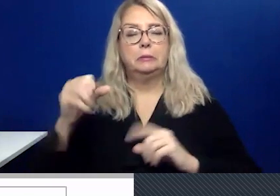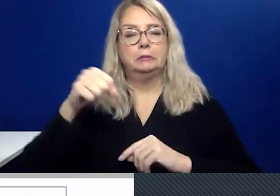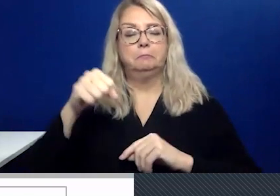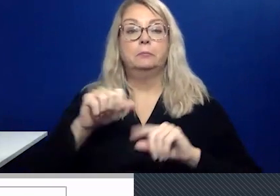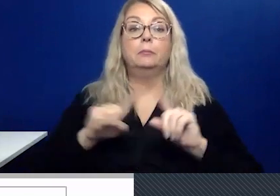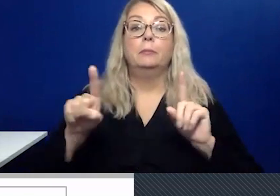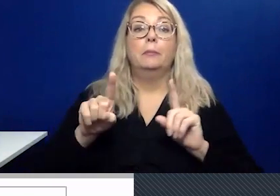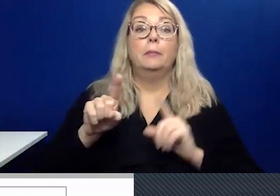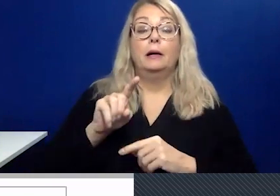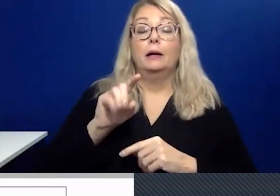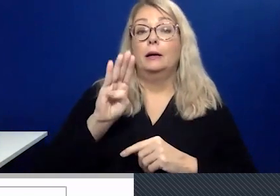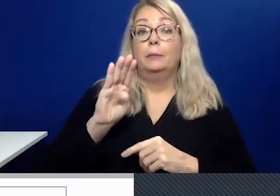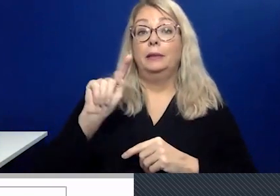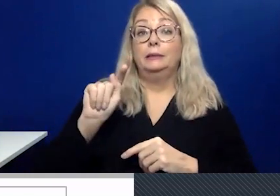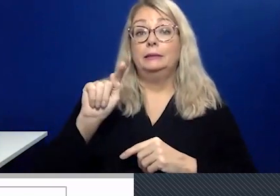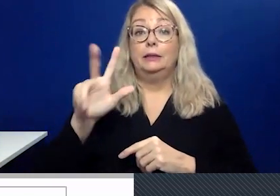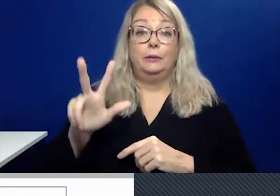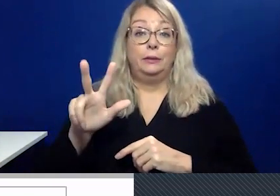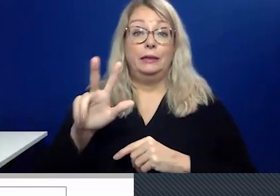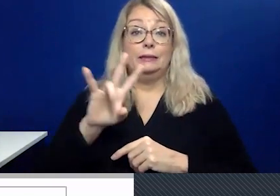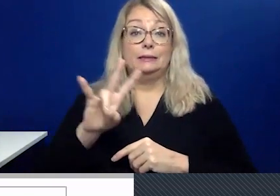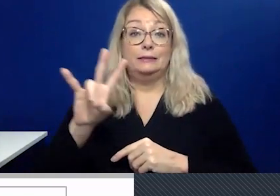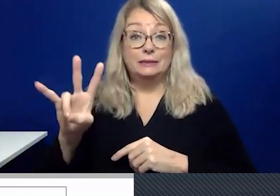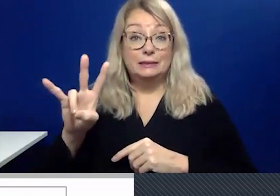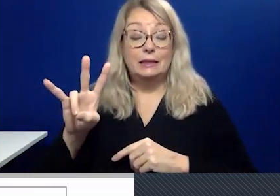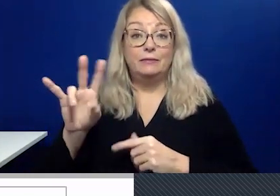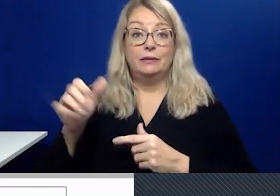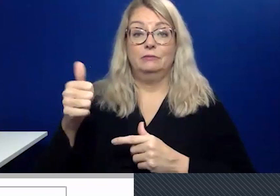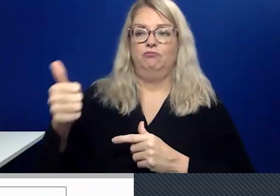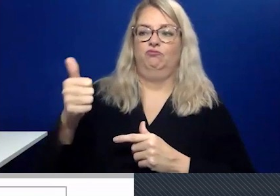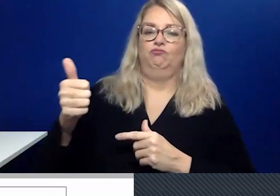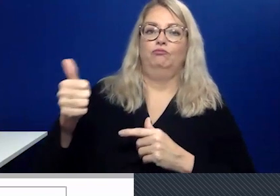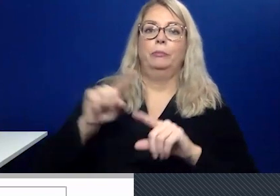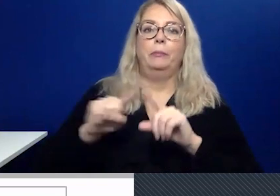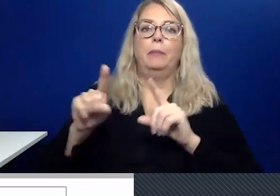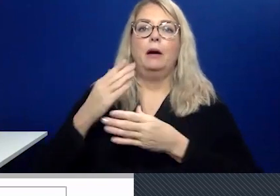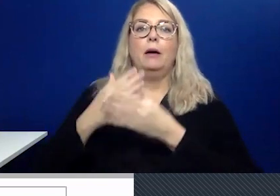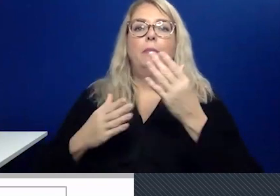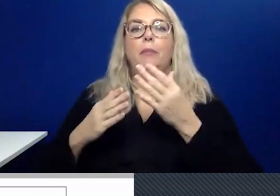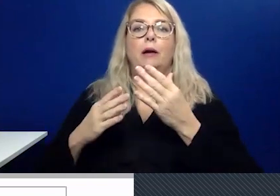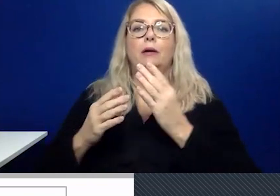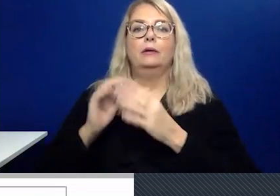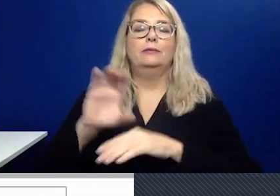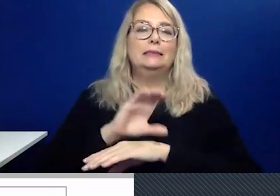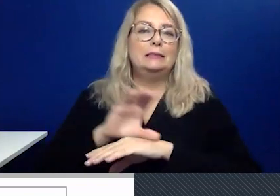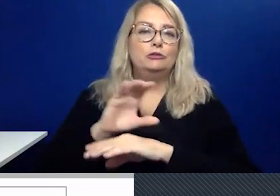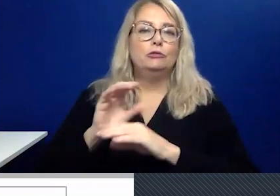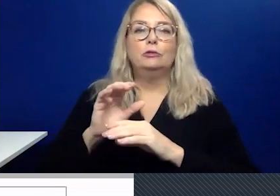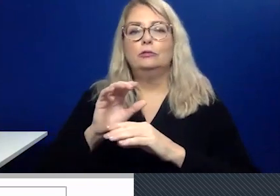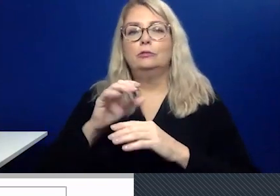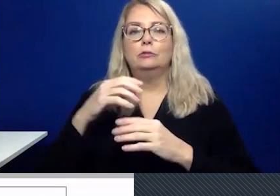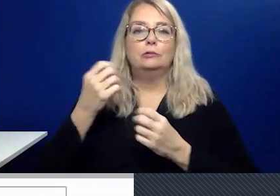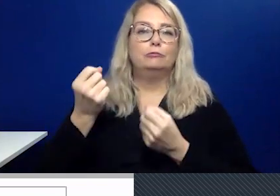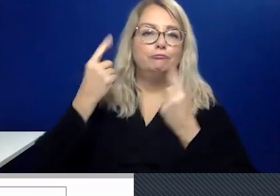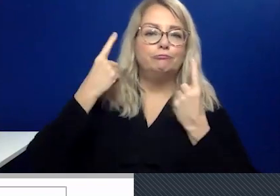the BT 377 can stand on its own, but it's also part of a digital literacy cybersecurity grant through our